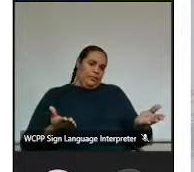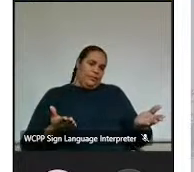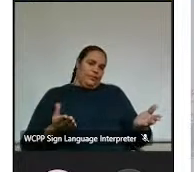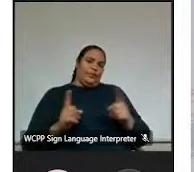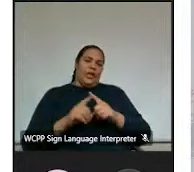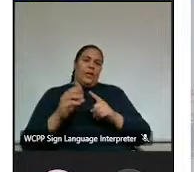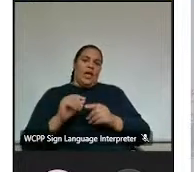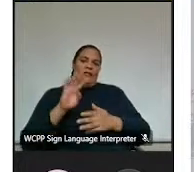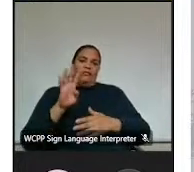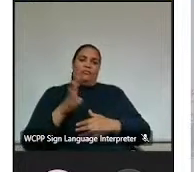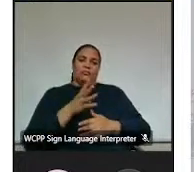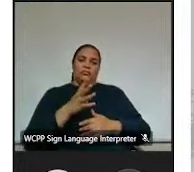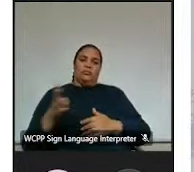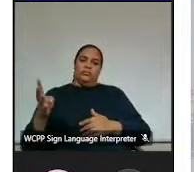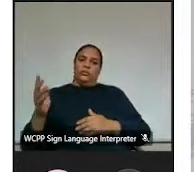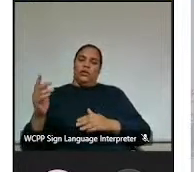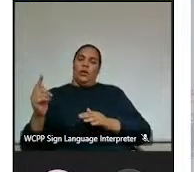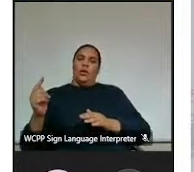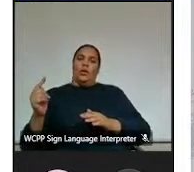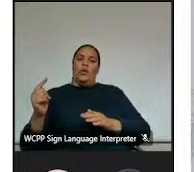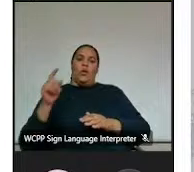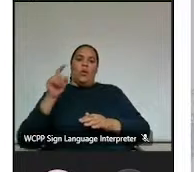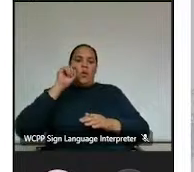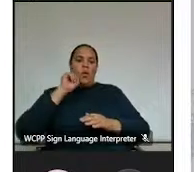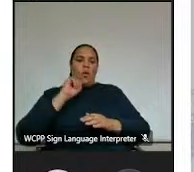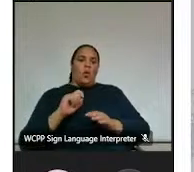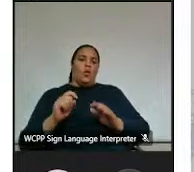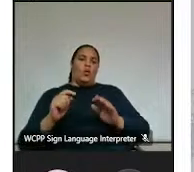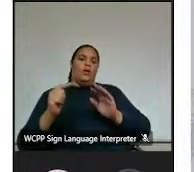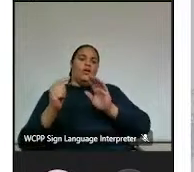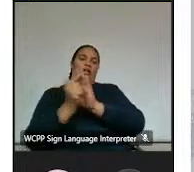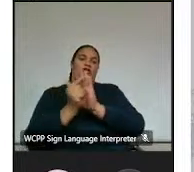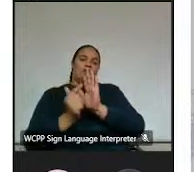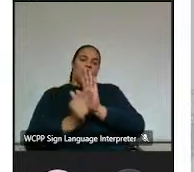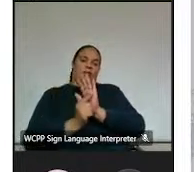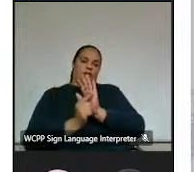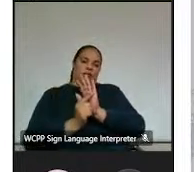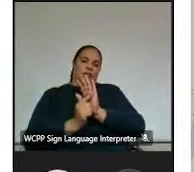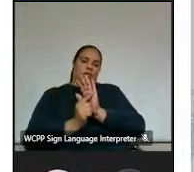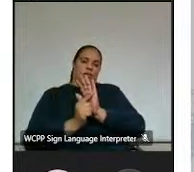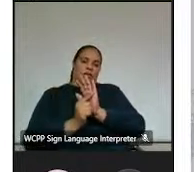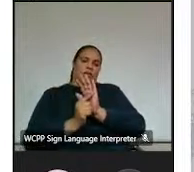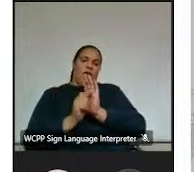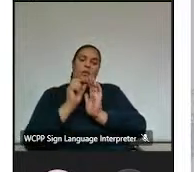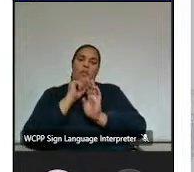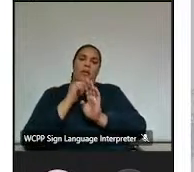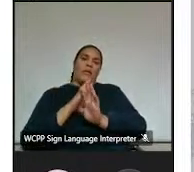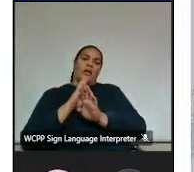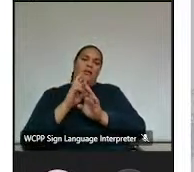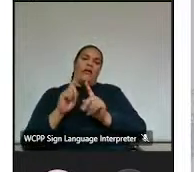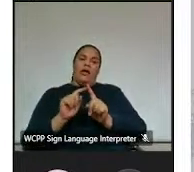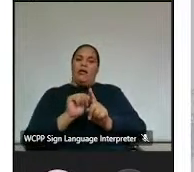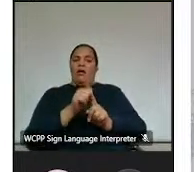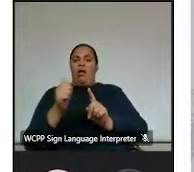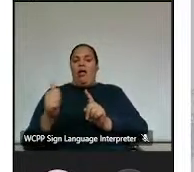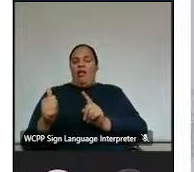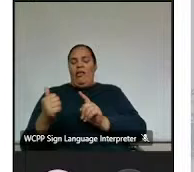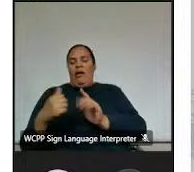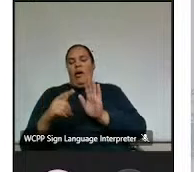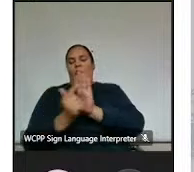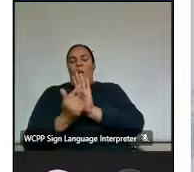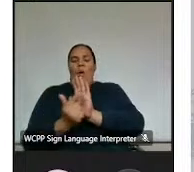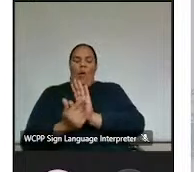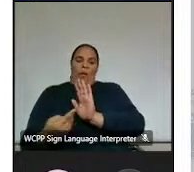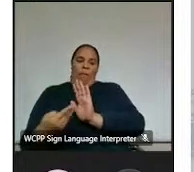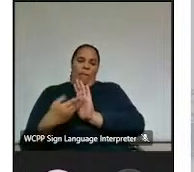also a schedule on those old legislation bits that I referred to and other pieces of legislation